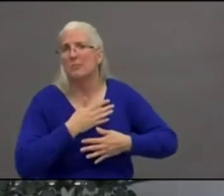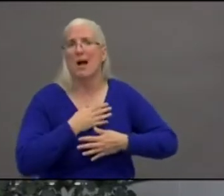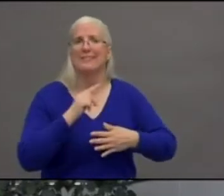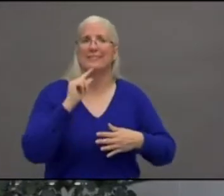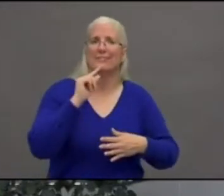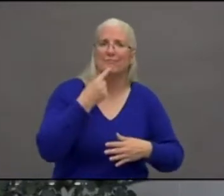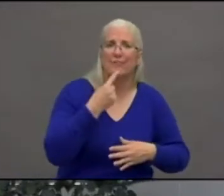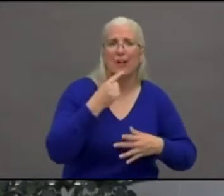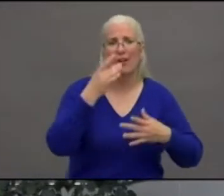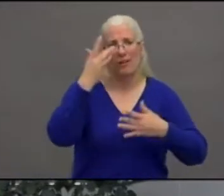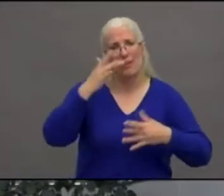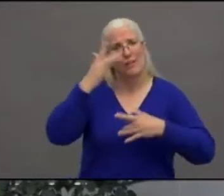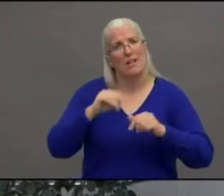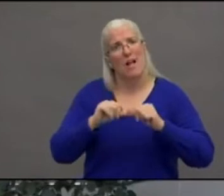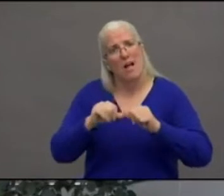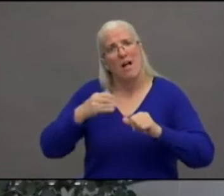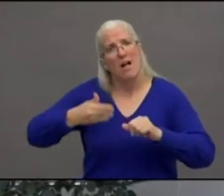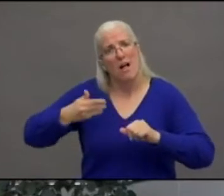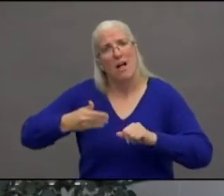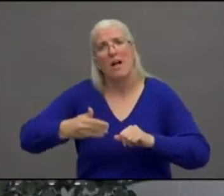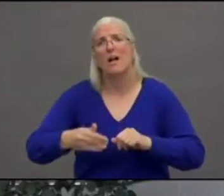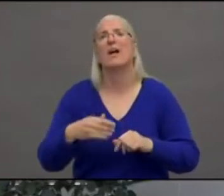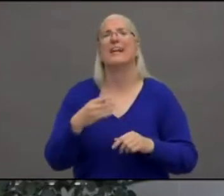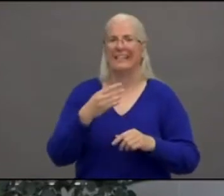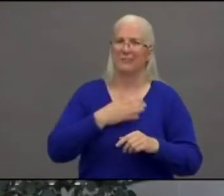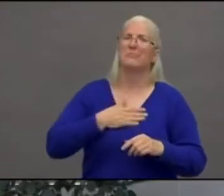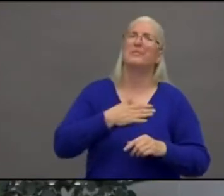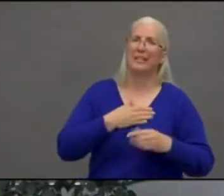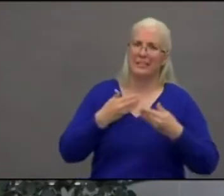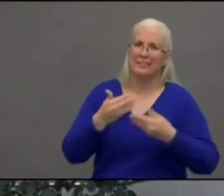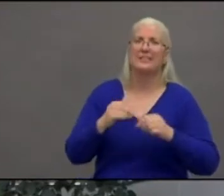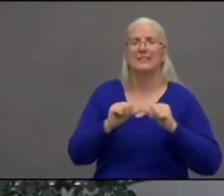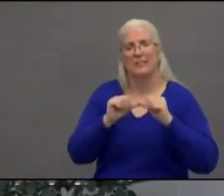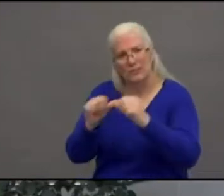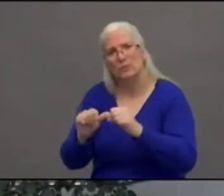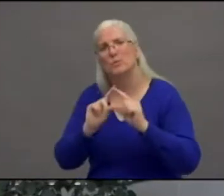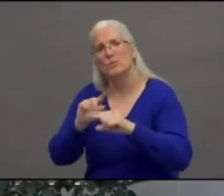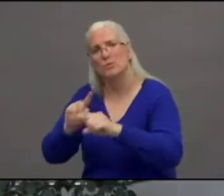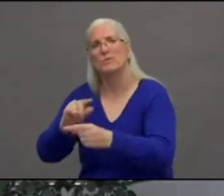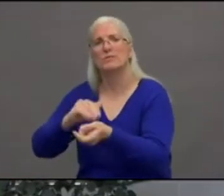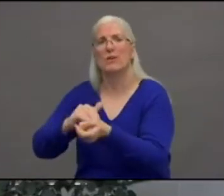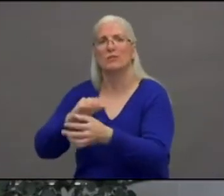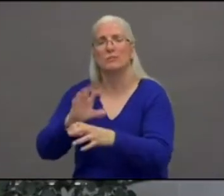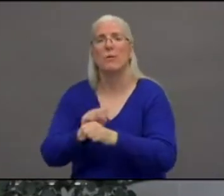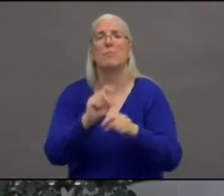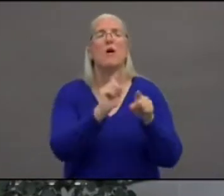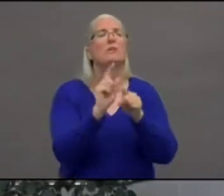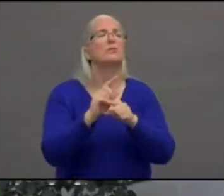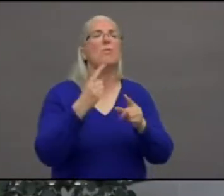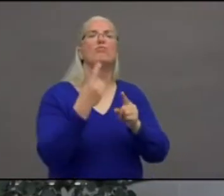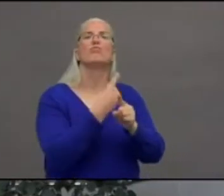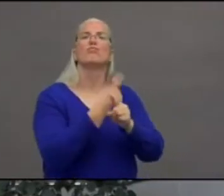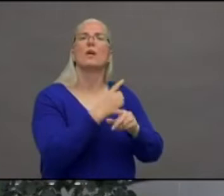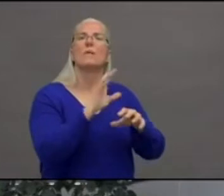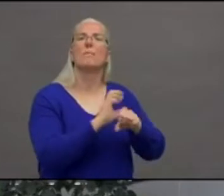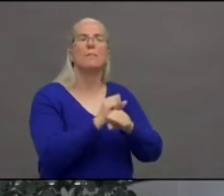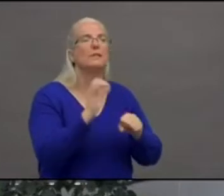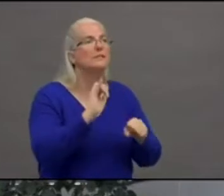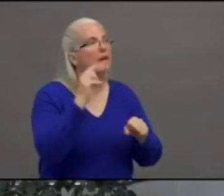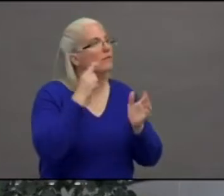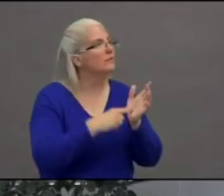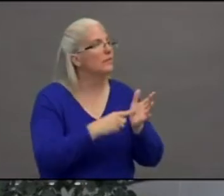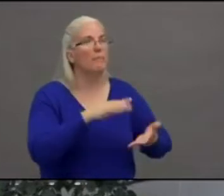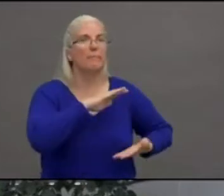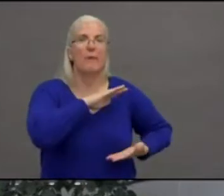usual surveillance checks like mammograms and colonoscopies, we're ready for that too. And we need to make sure